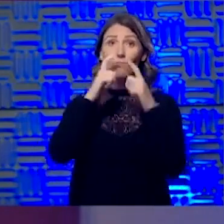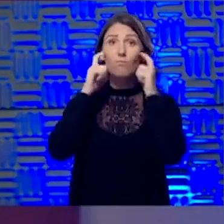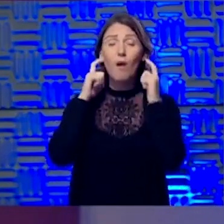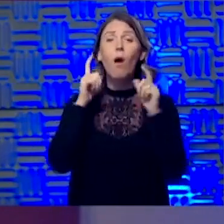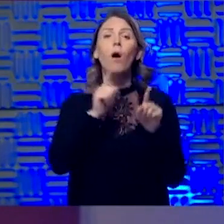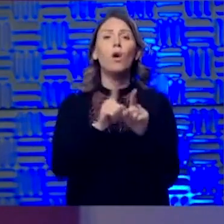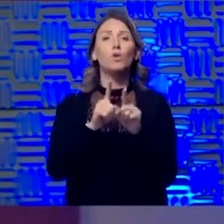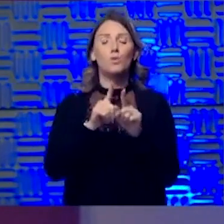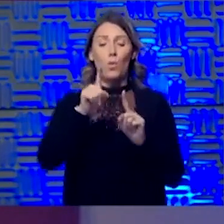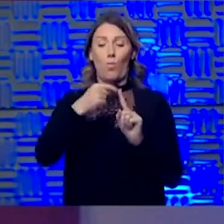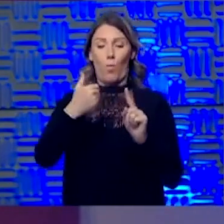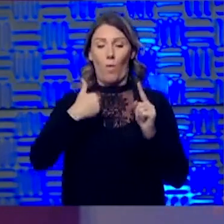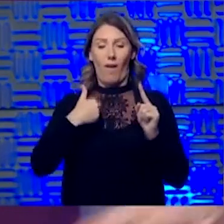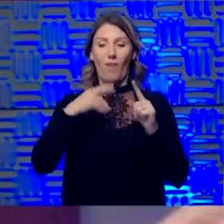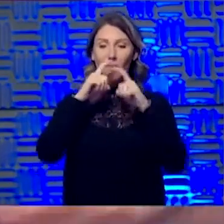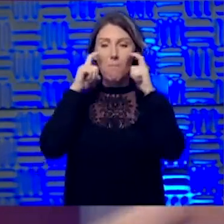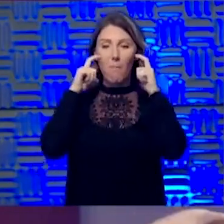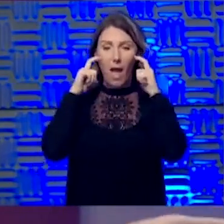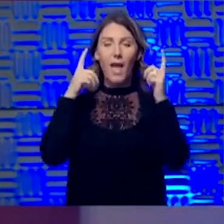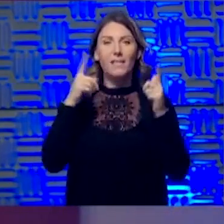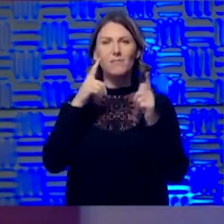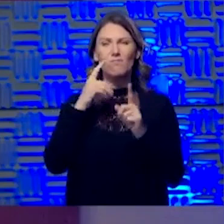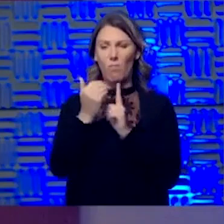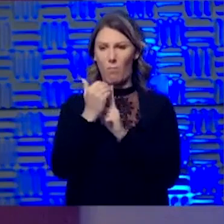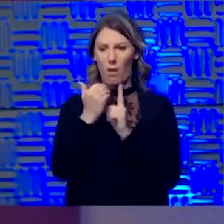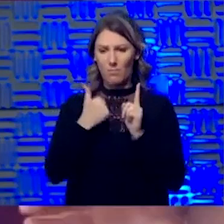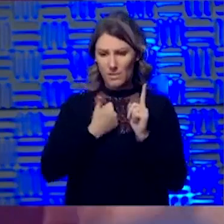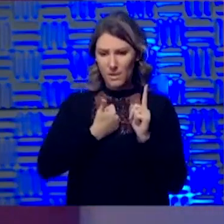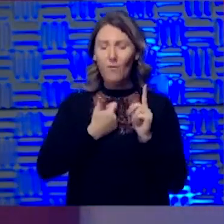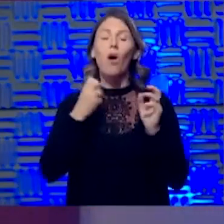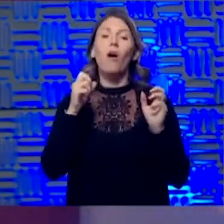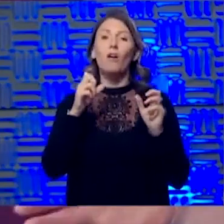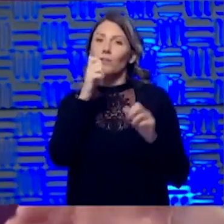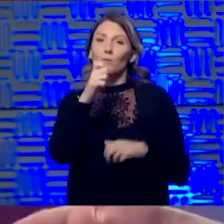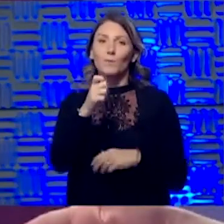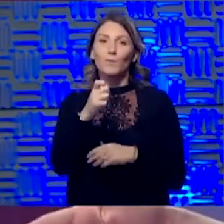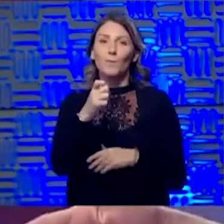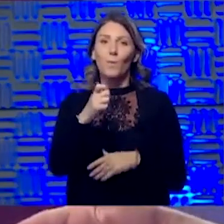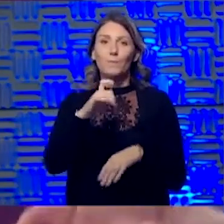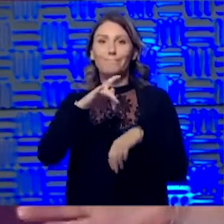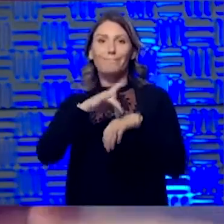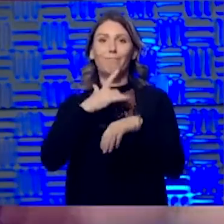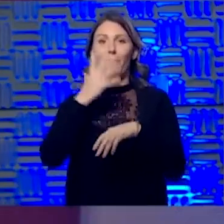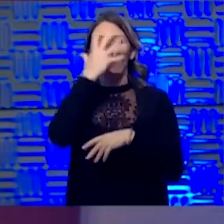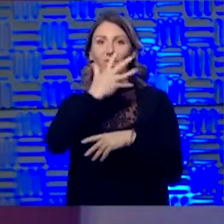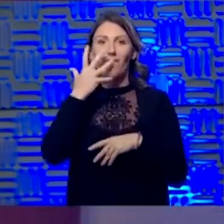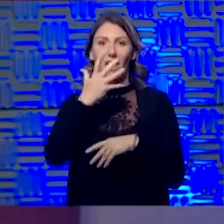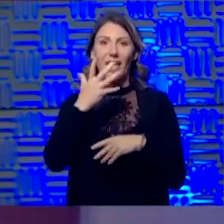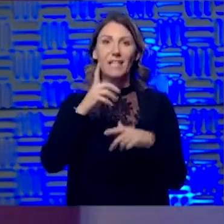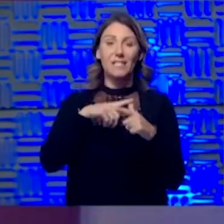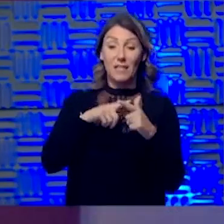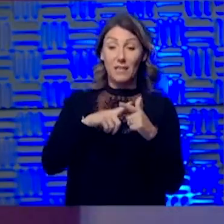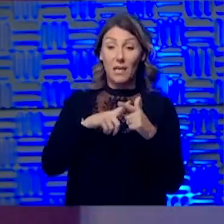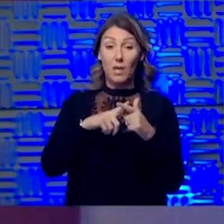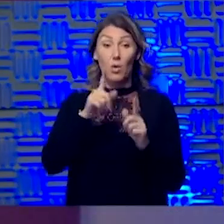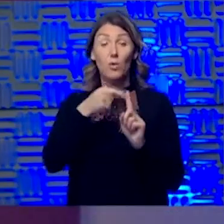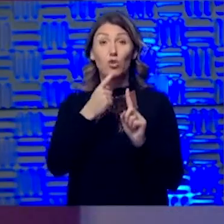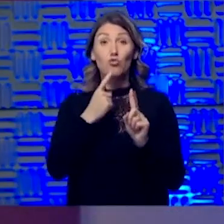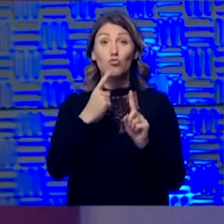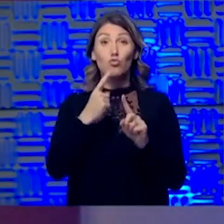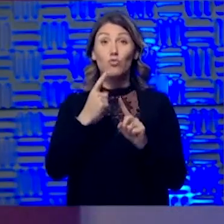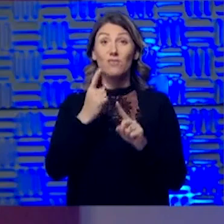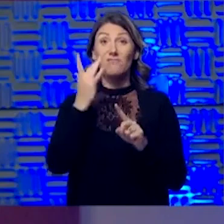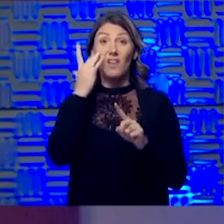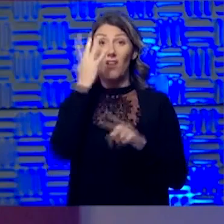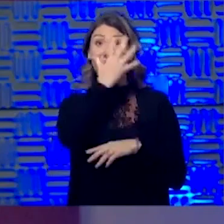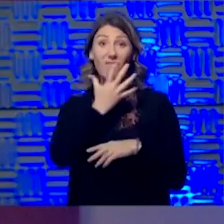when I have a mask on. So that's, you come into contact with the environment, and then the likelihood of getting transmission there is when you touch your face. So